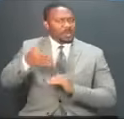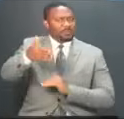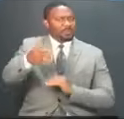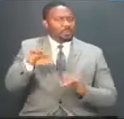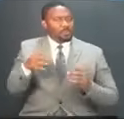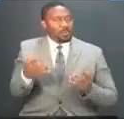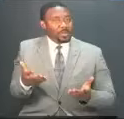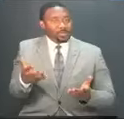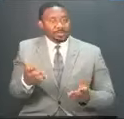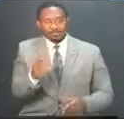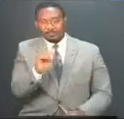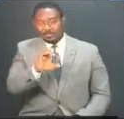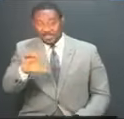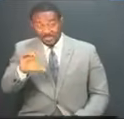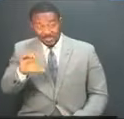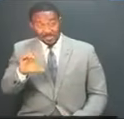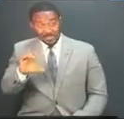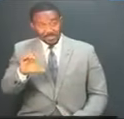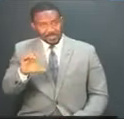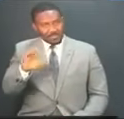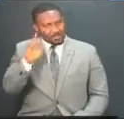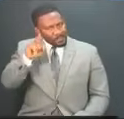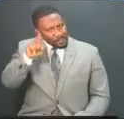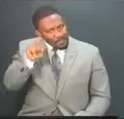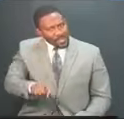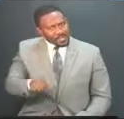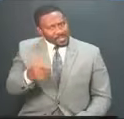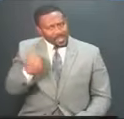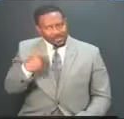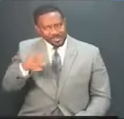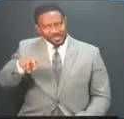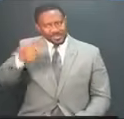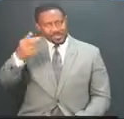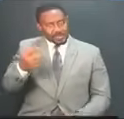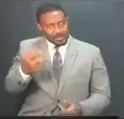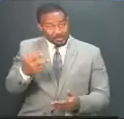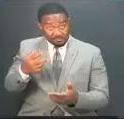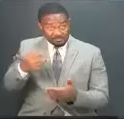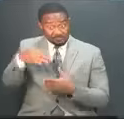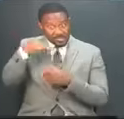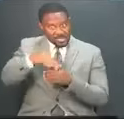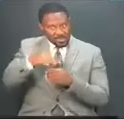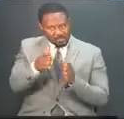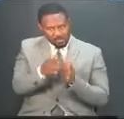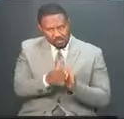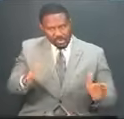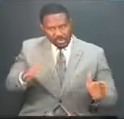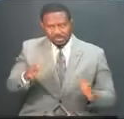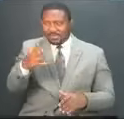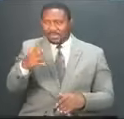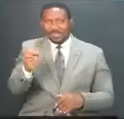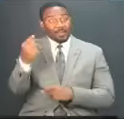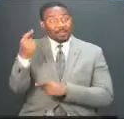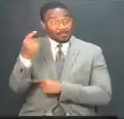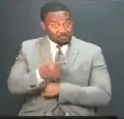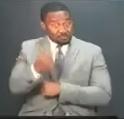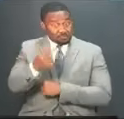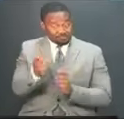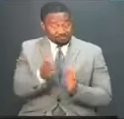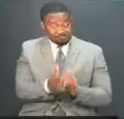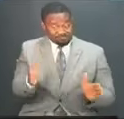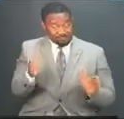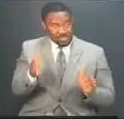Electoral Commission is to conduct a rerun election within 30 days, implying that the